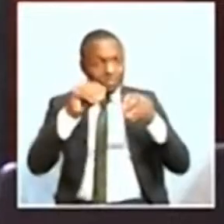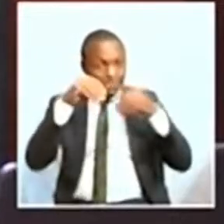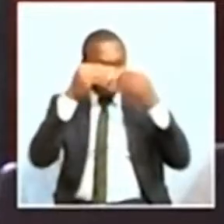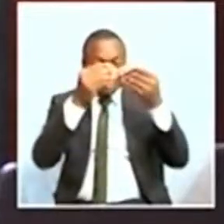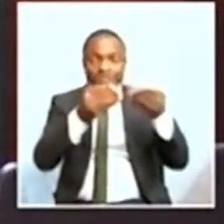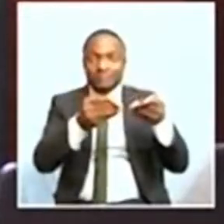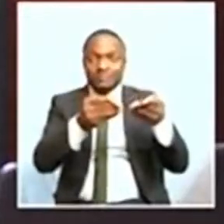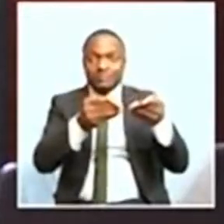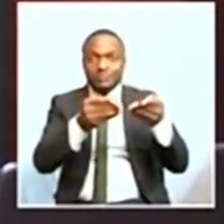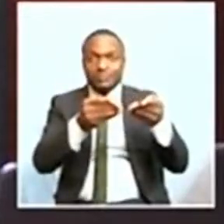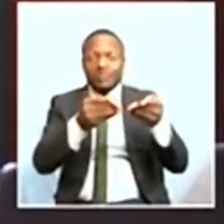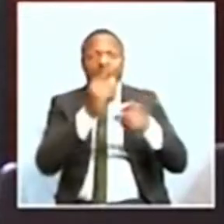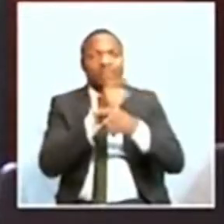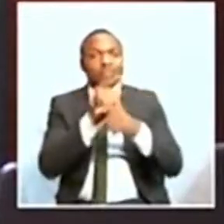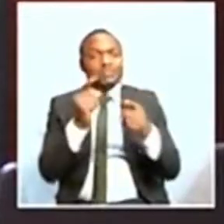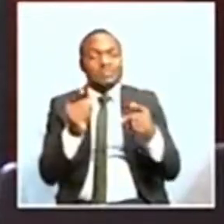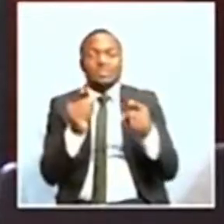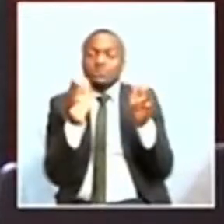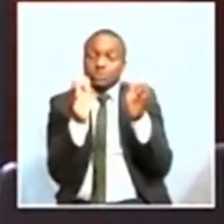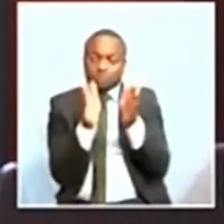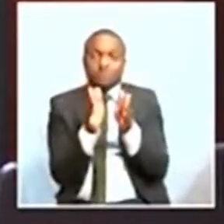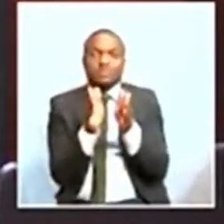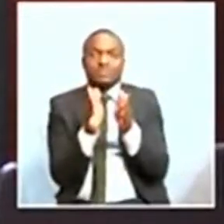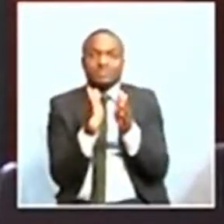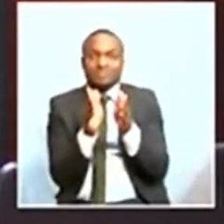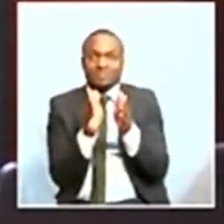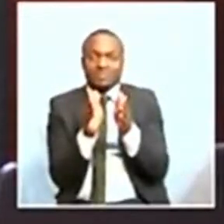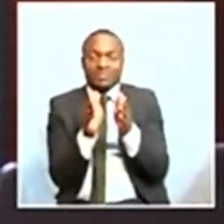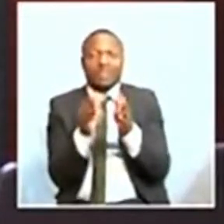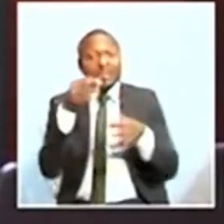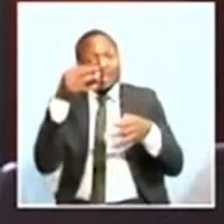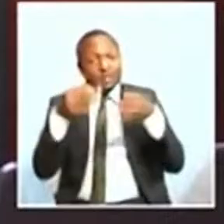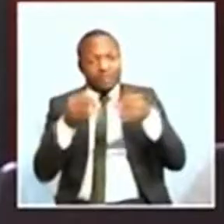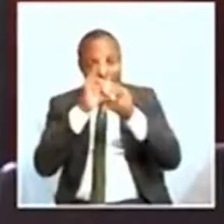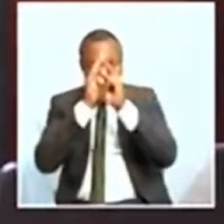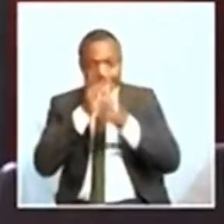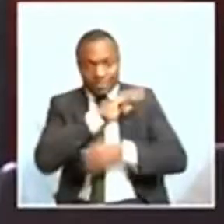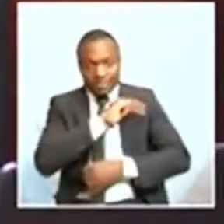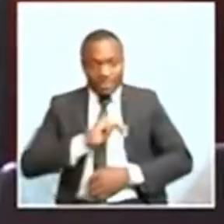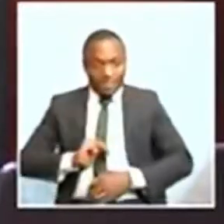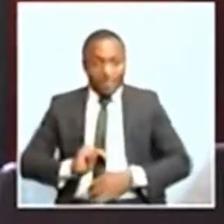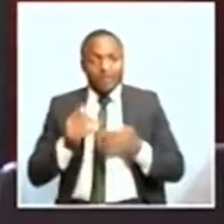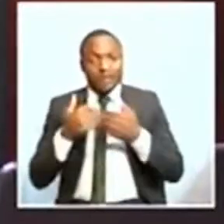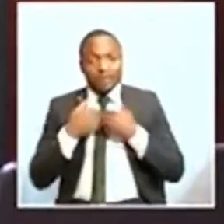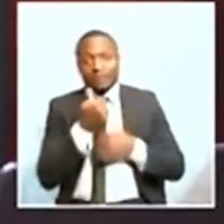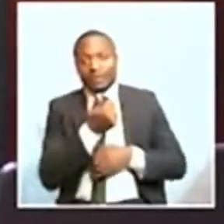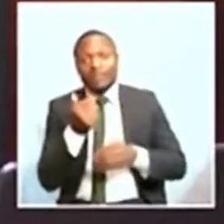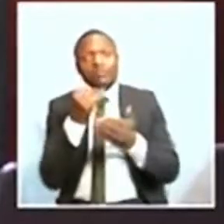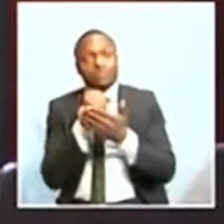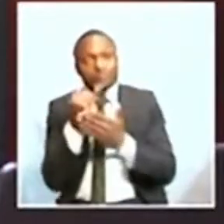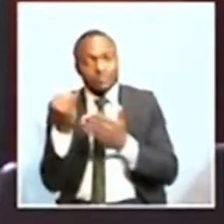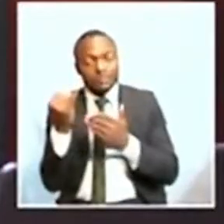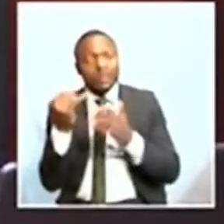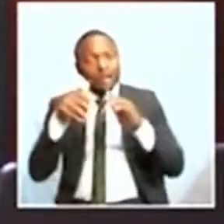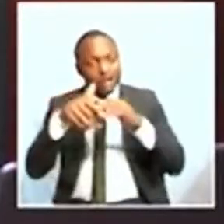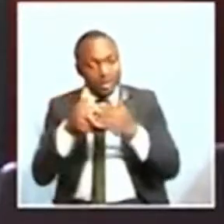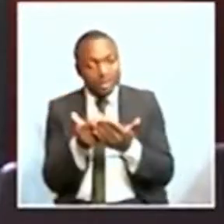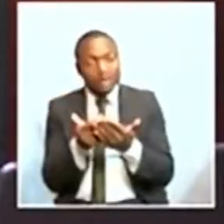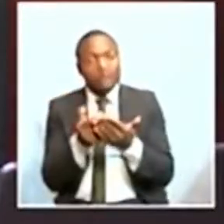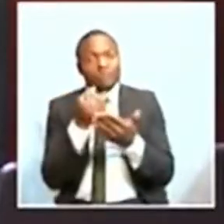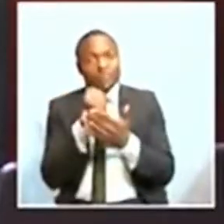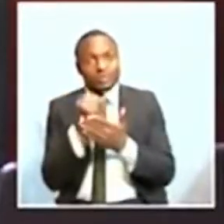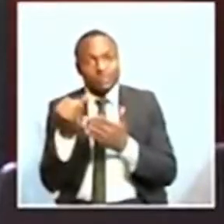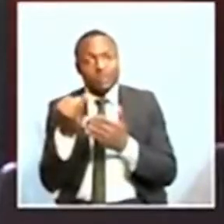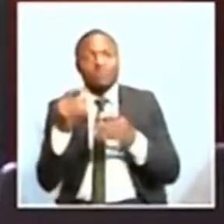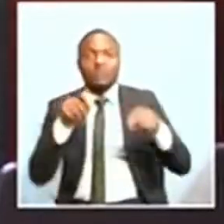rendered. It was just a brief. If the honorable members has any issues with how the issue is